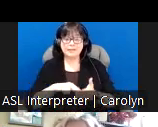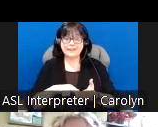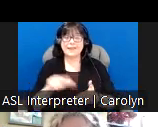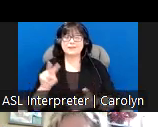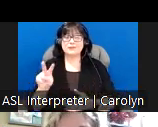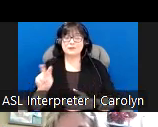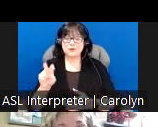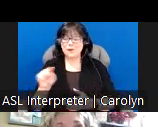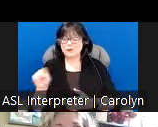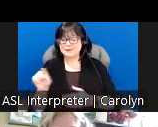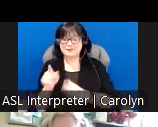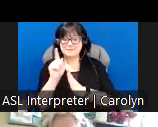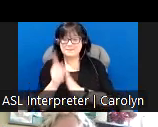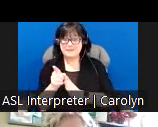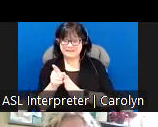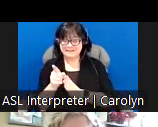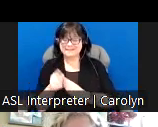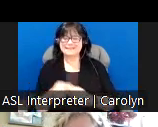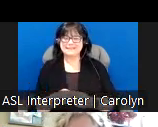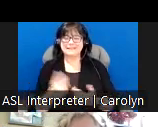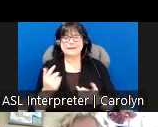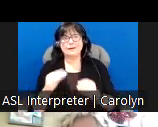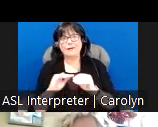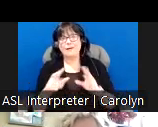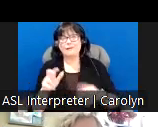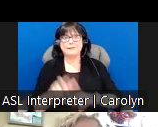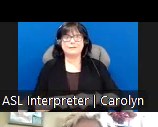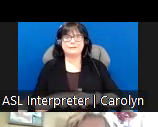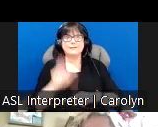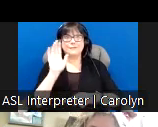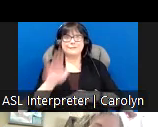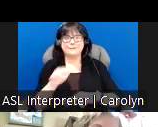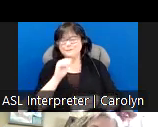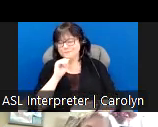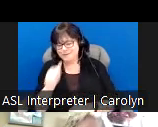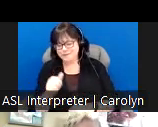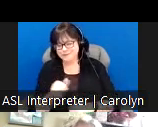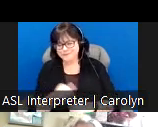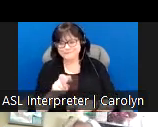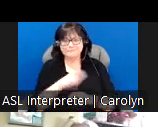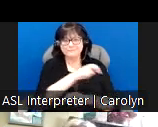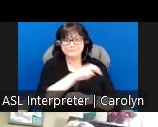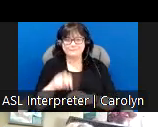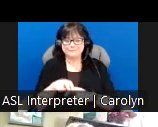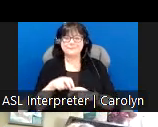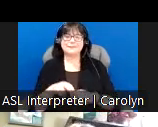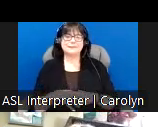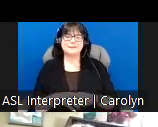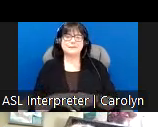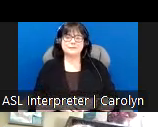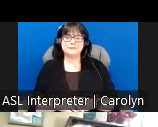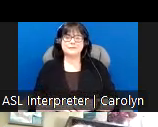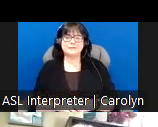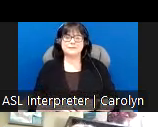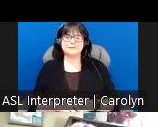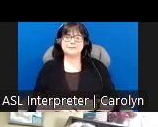an assessment, which obviously they weren't sitting there that entire time. So from a time perspective, I'm not sure how much